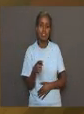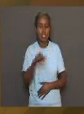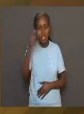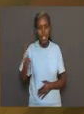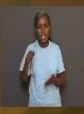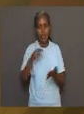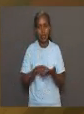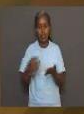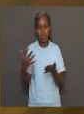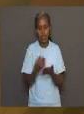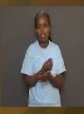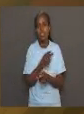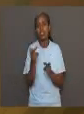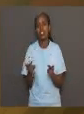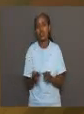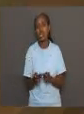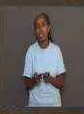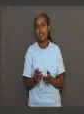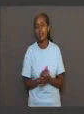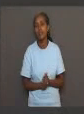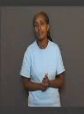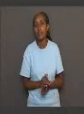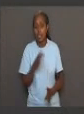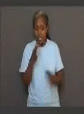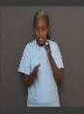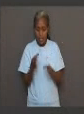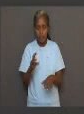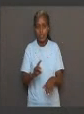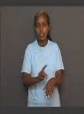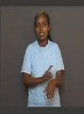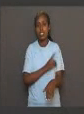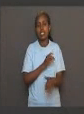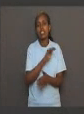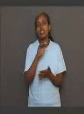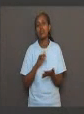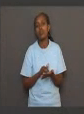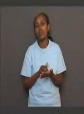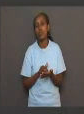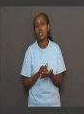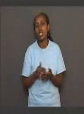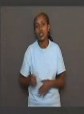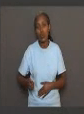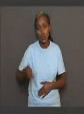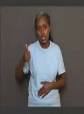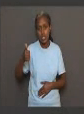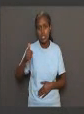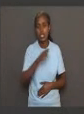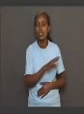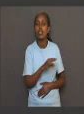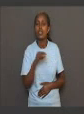point taken in space. If the distance between the